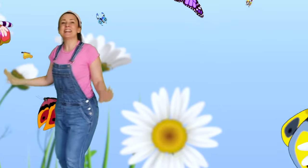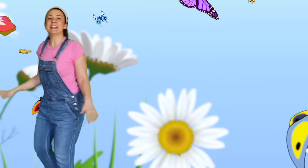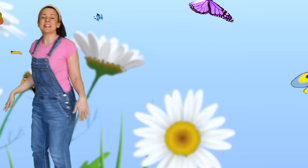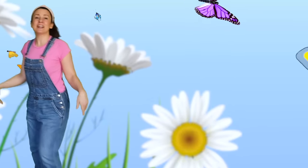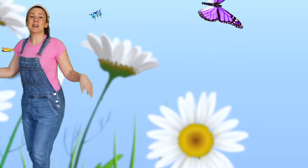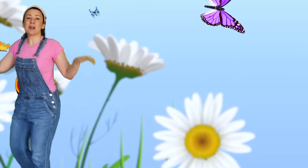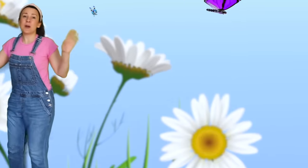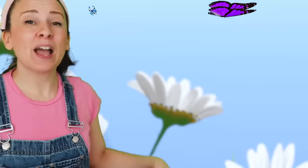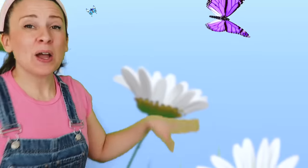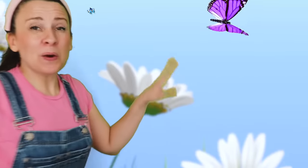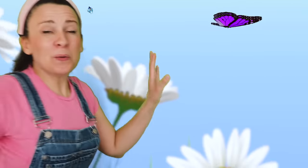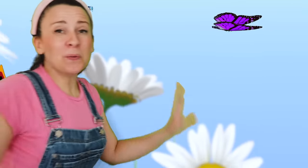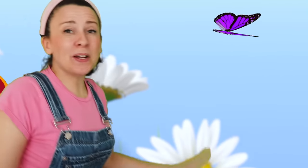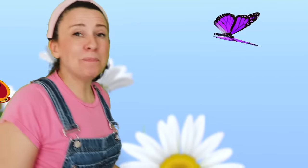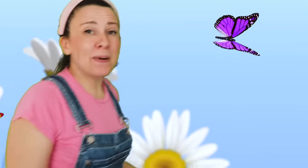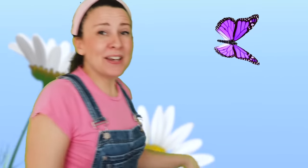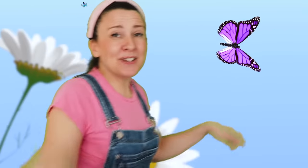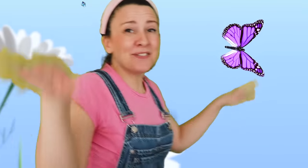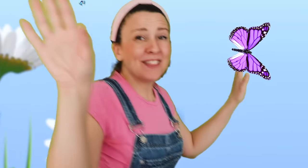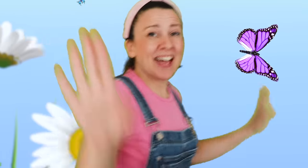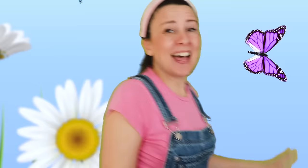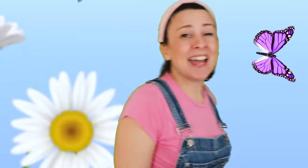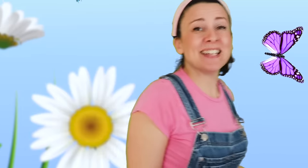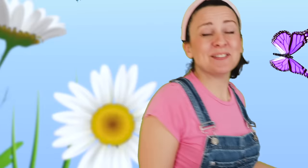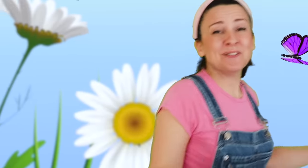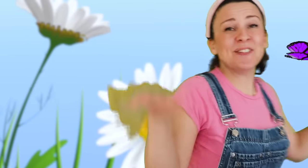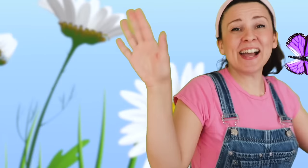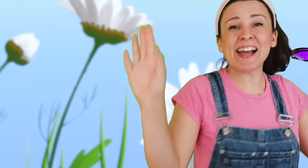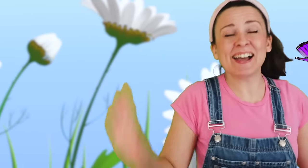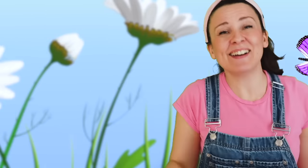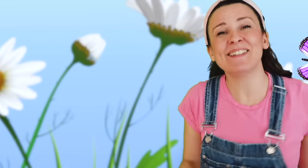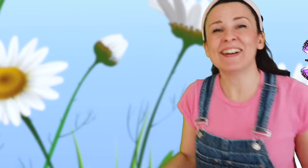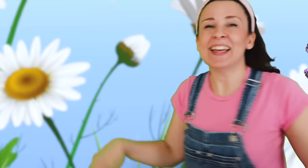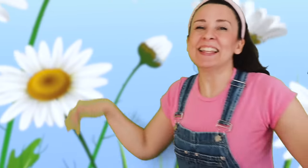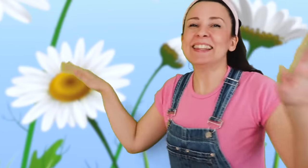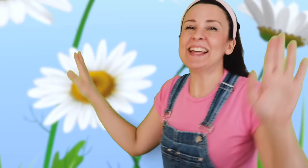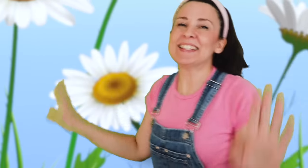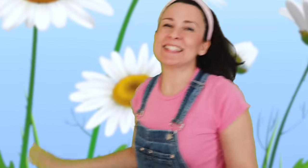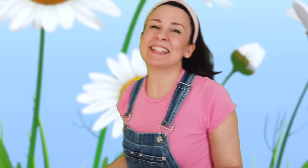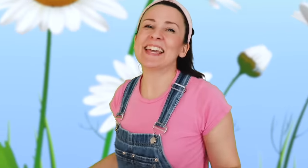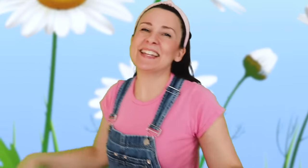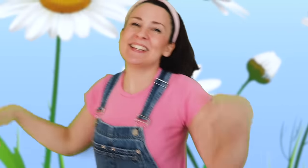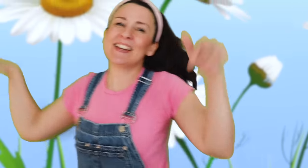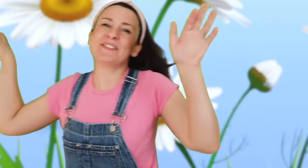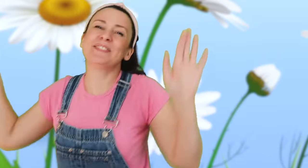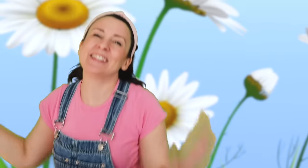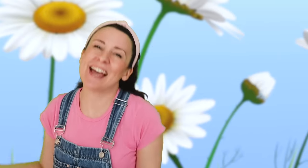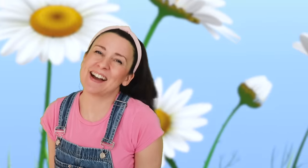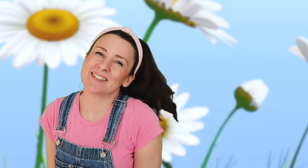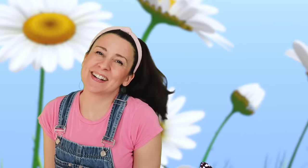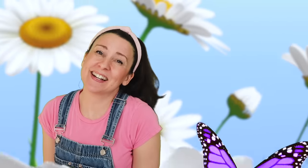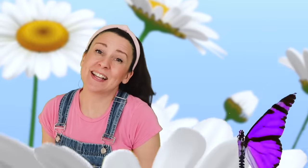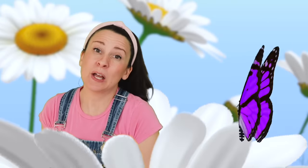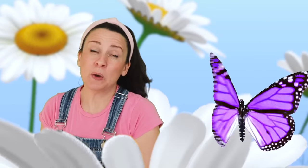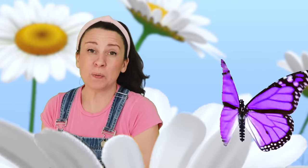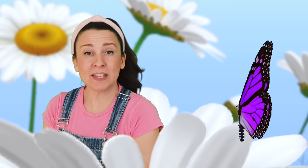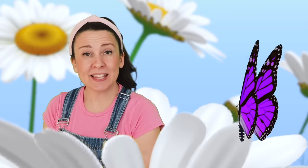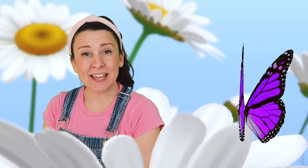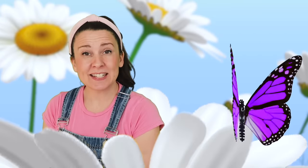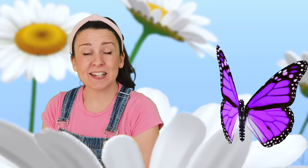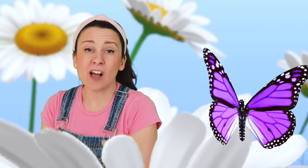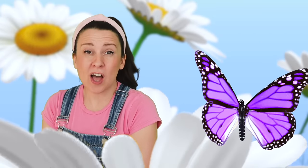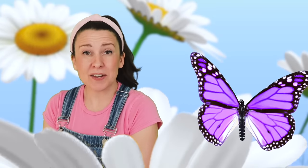flying, flying. We're butterflies, wow. Let's land on a flower.